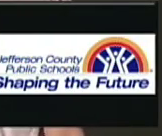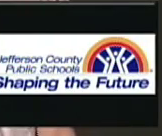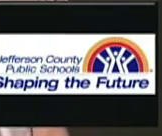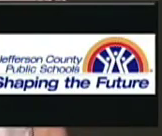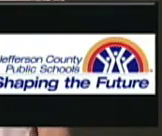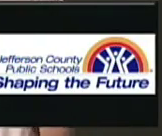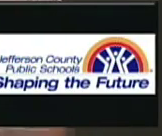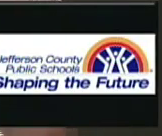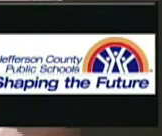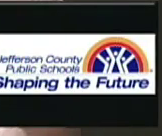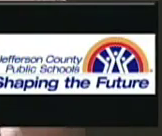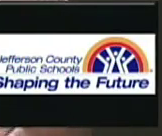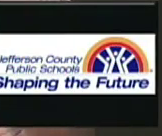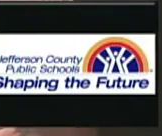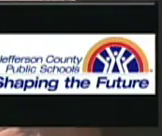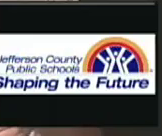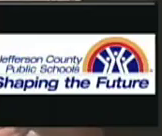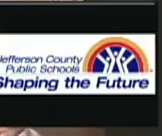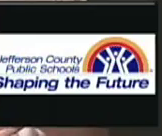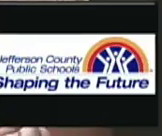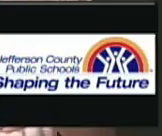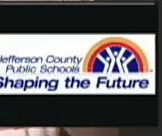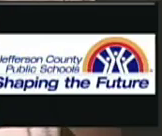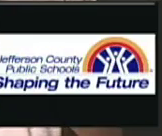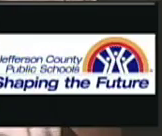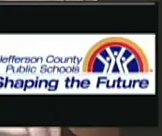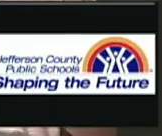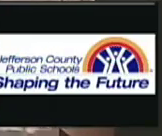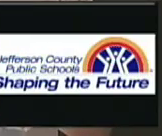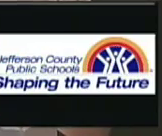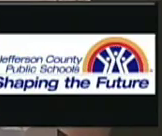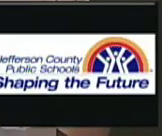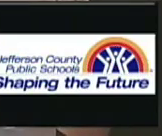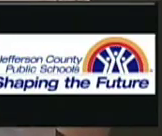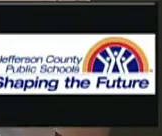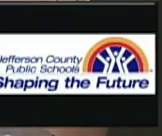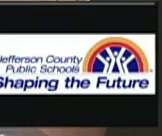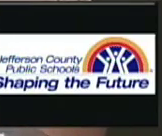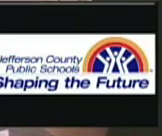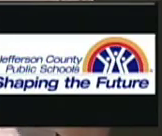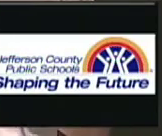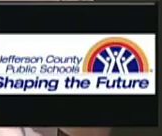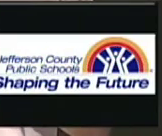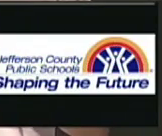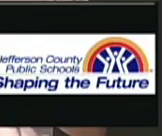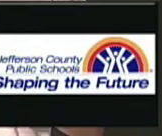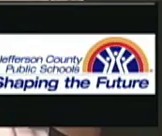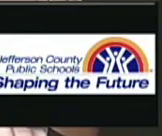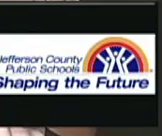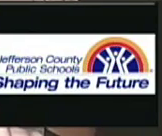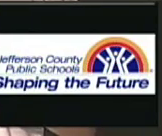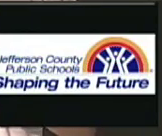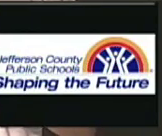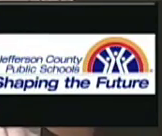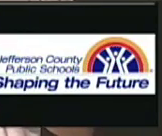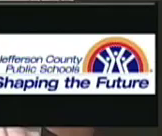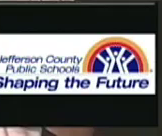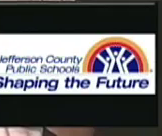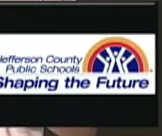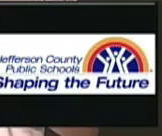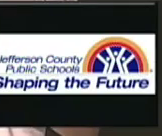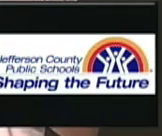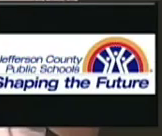JCBS vision statement. So all JCBS students graduate prepared to reach their